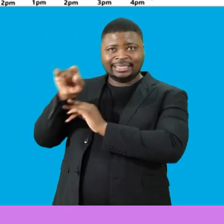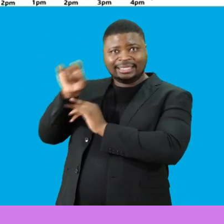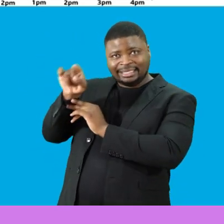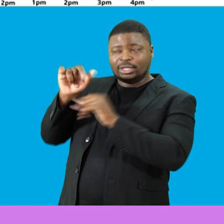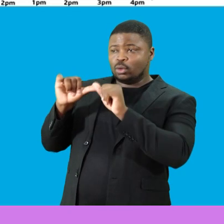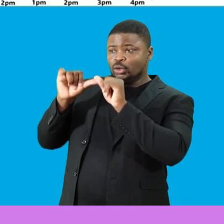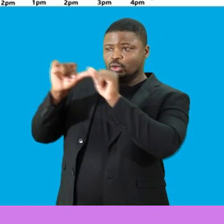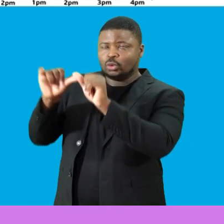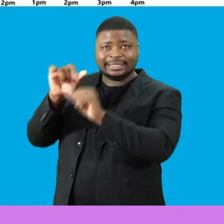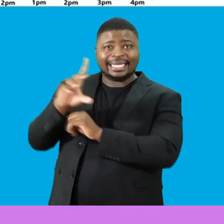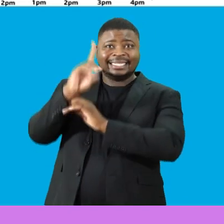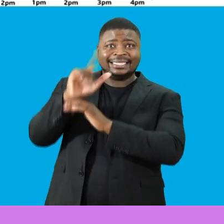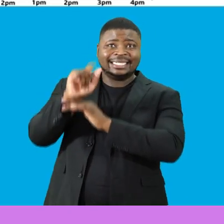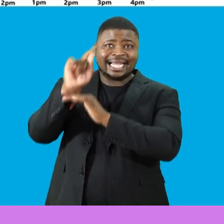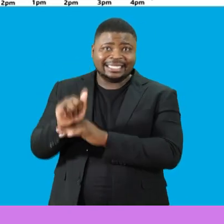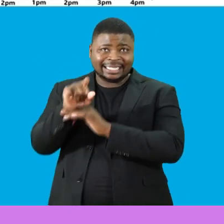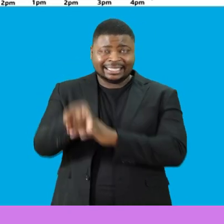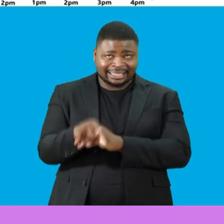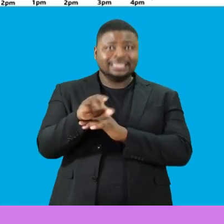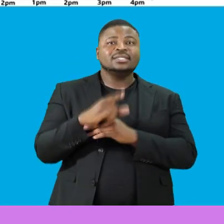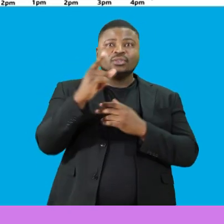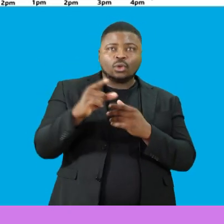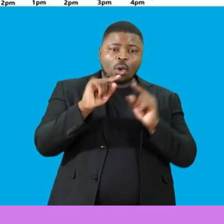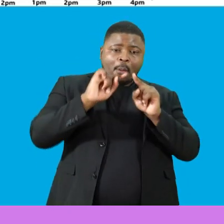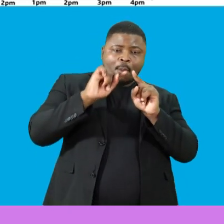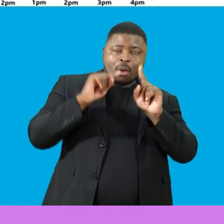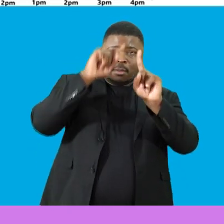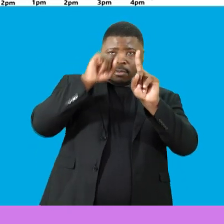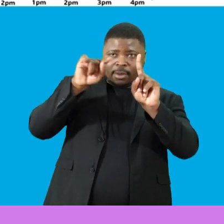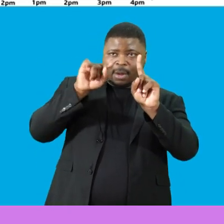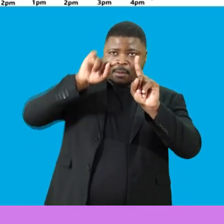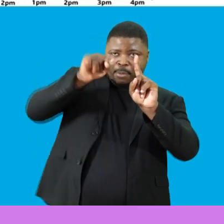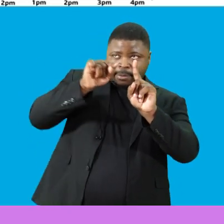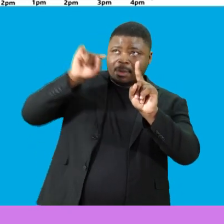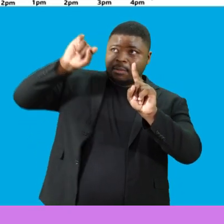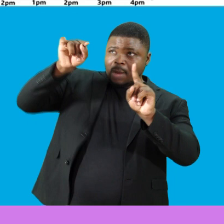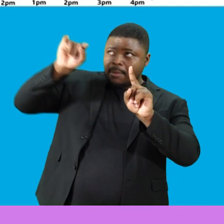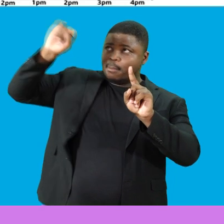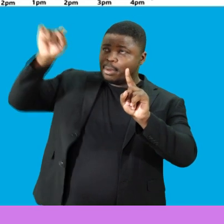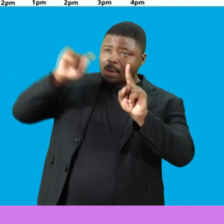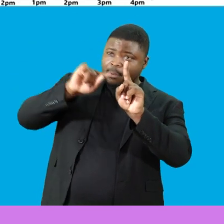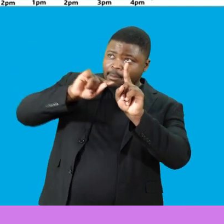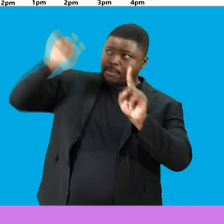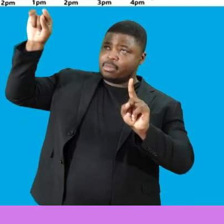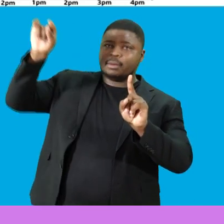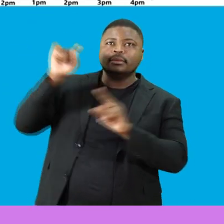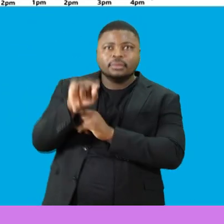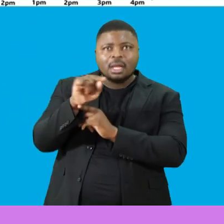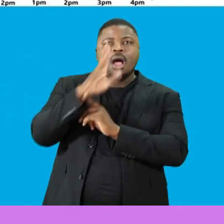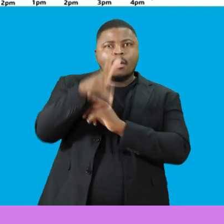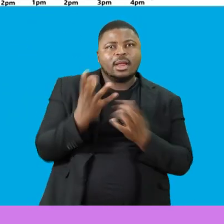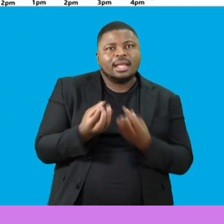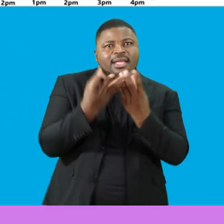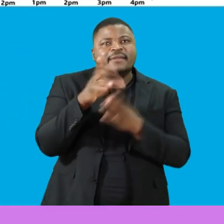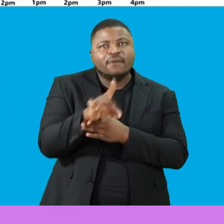for continuous data, which is represented by joining the points. So you have different points there. For an example, we are given